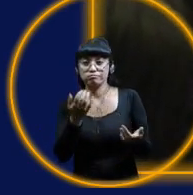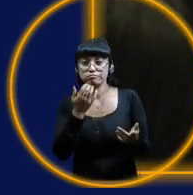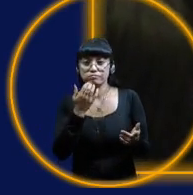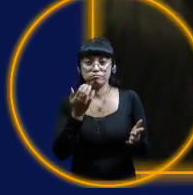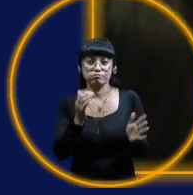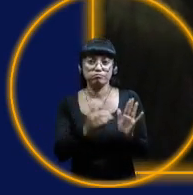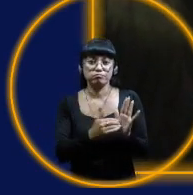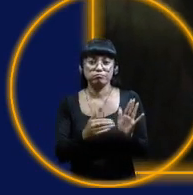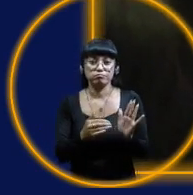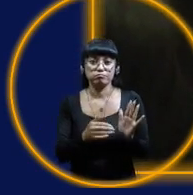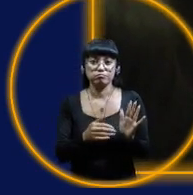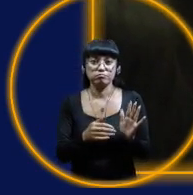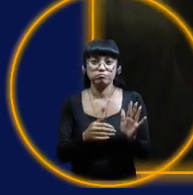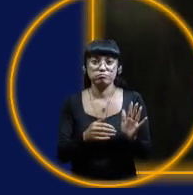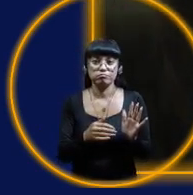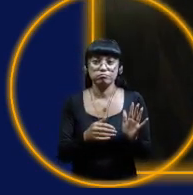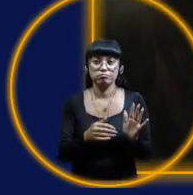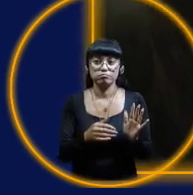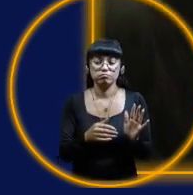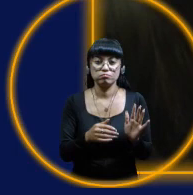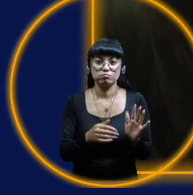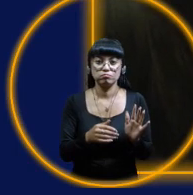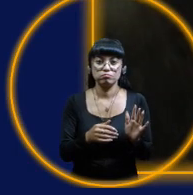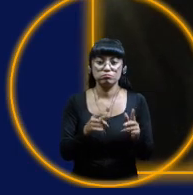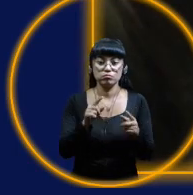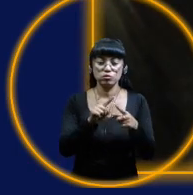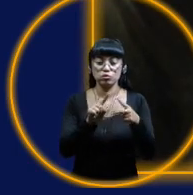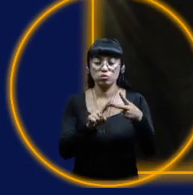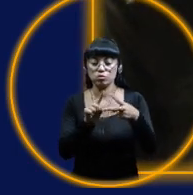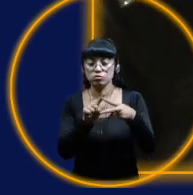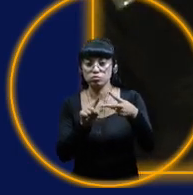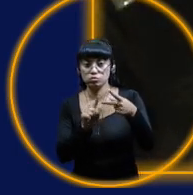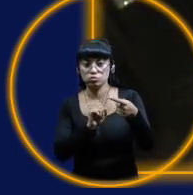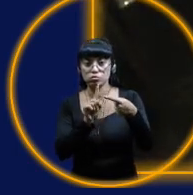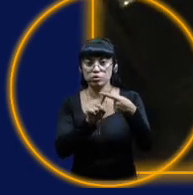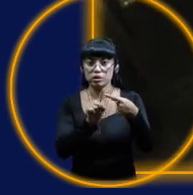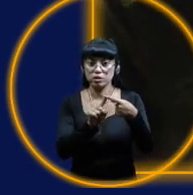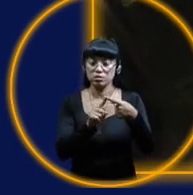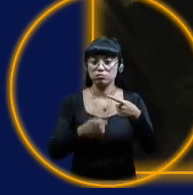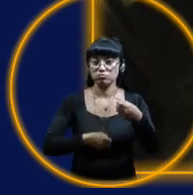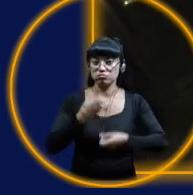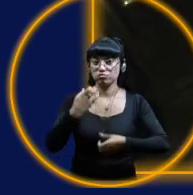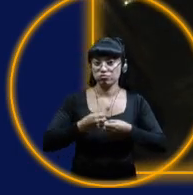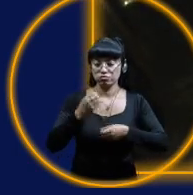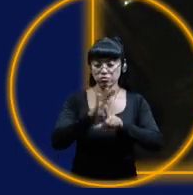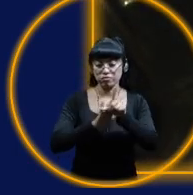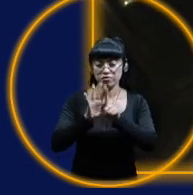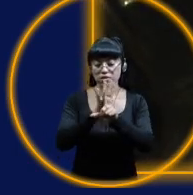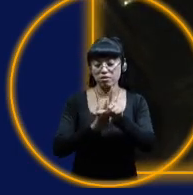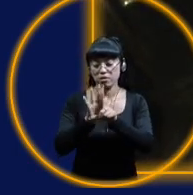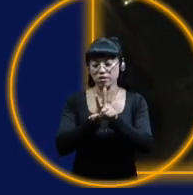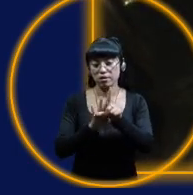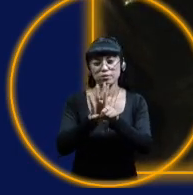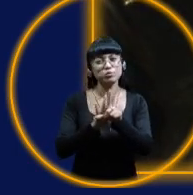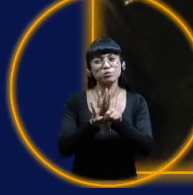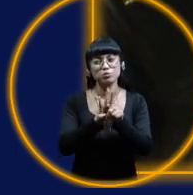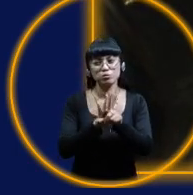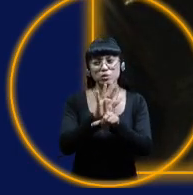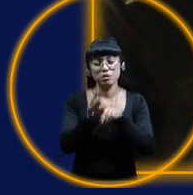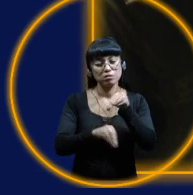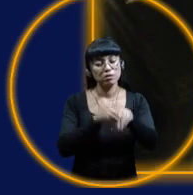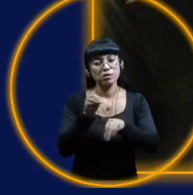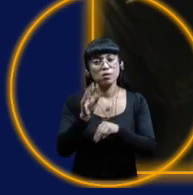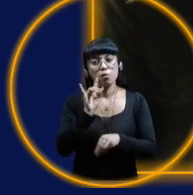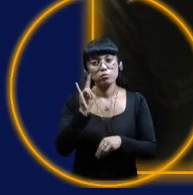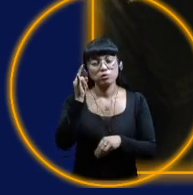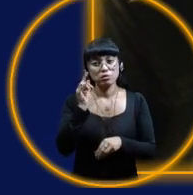constantly work on it, how do you know if there is like a future in this for you or not, if you want to monetize